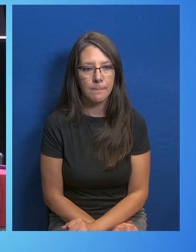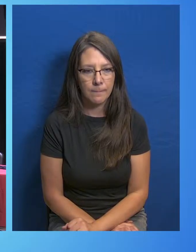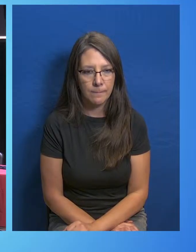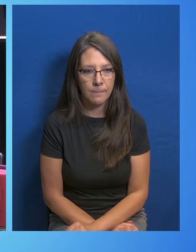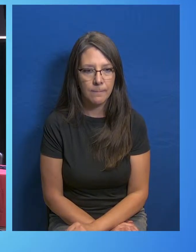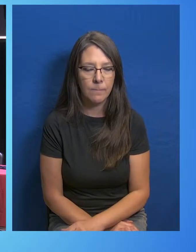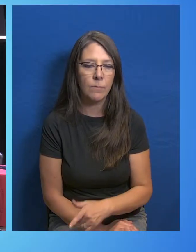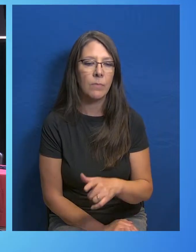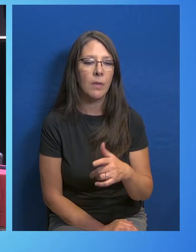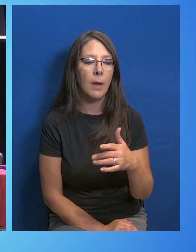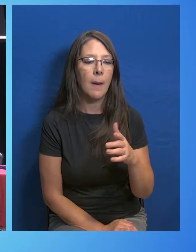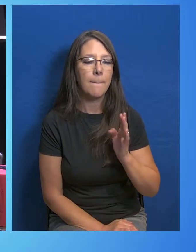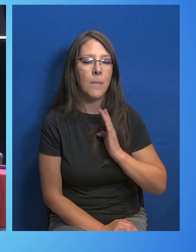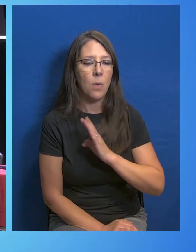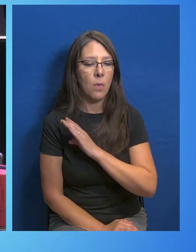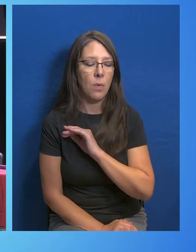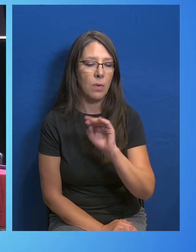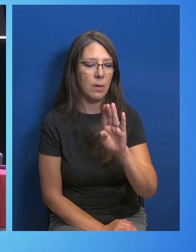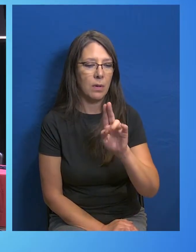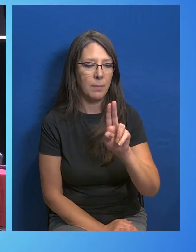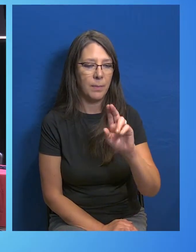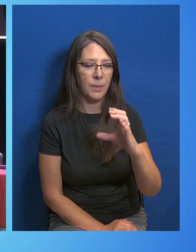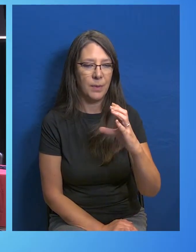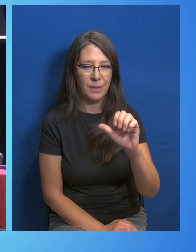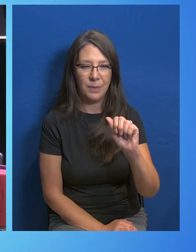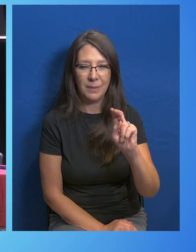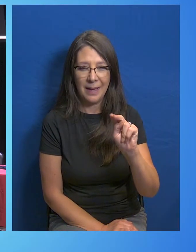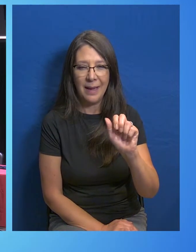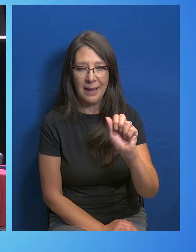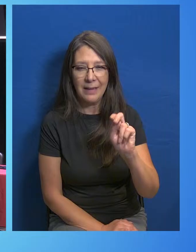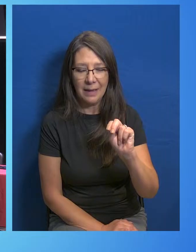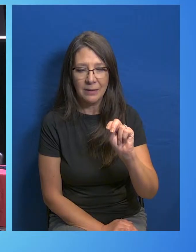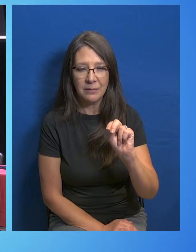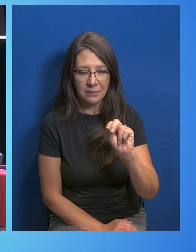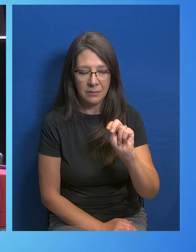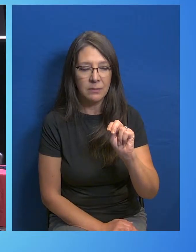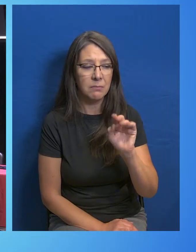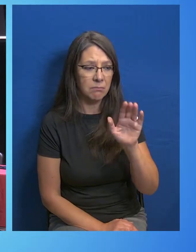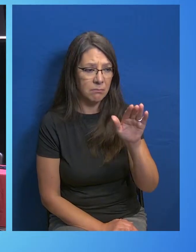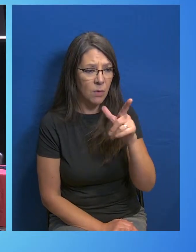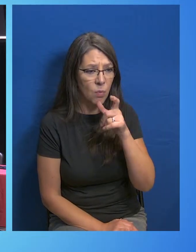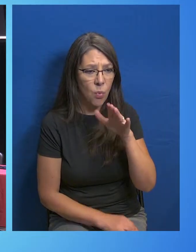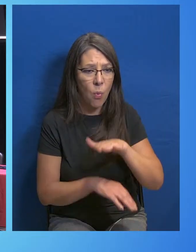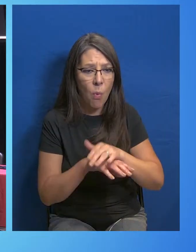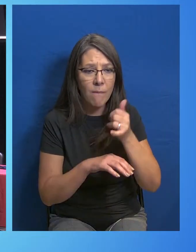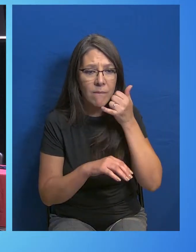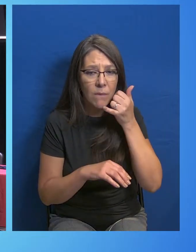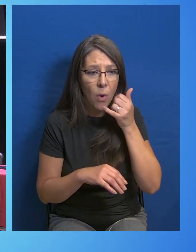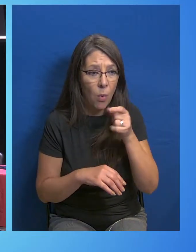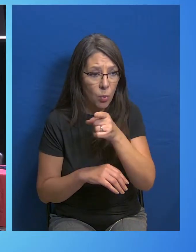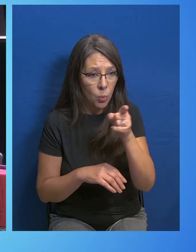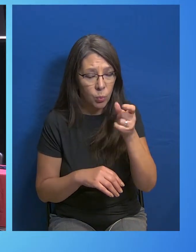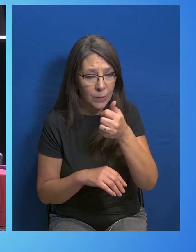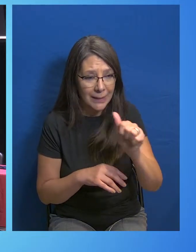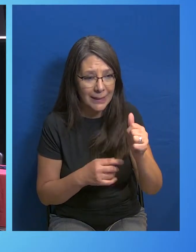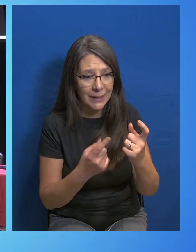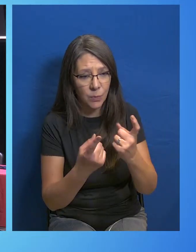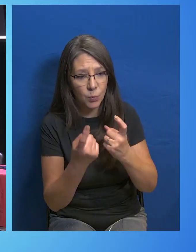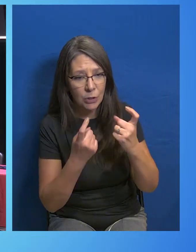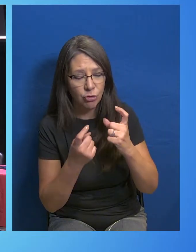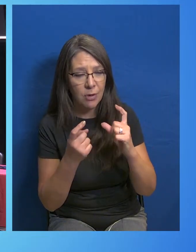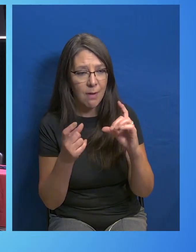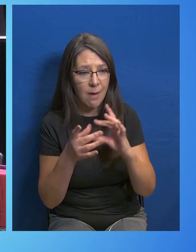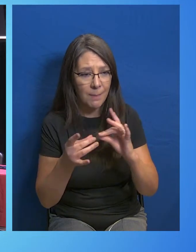This is Board Member Buchanan. Those of you on the phone, do you have any questions, comments, or concerns for